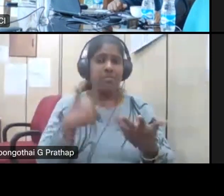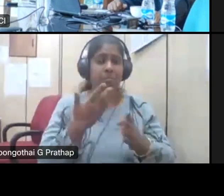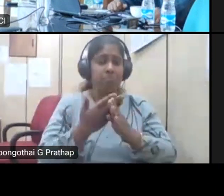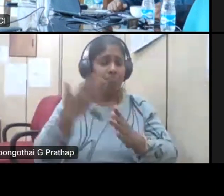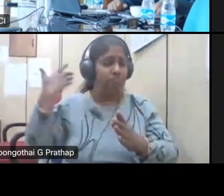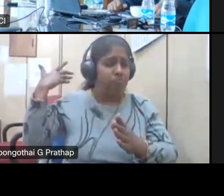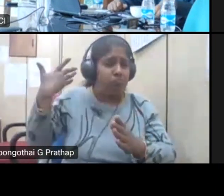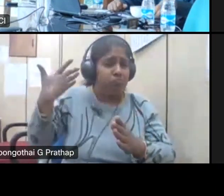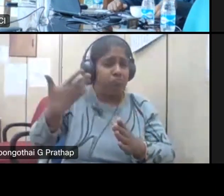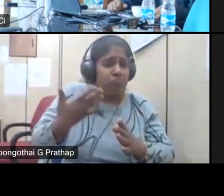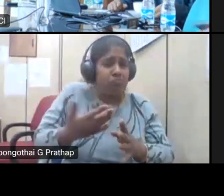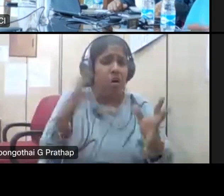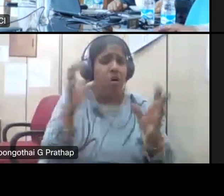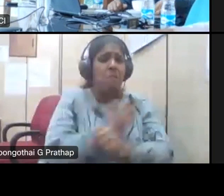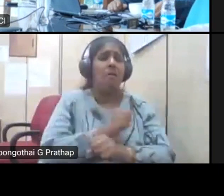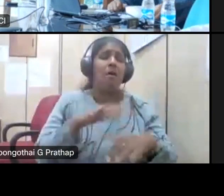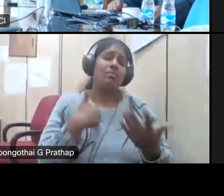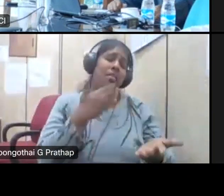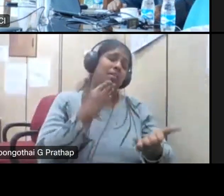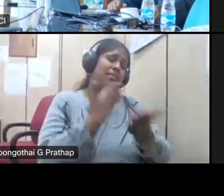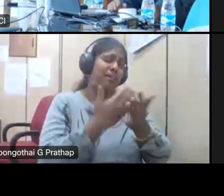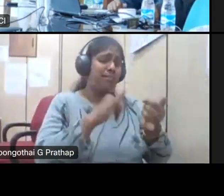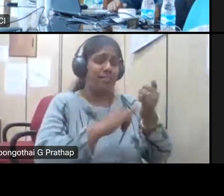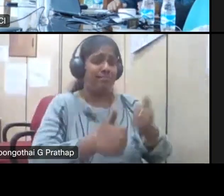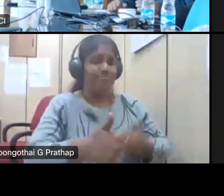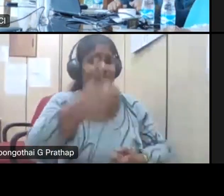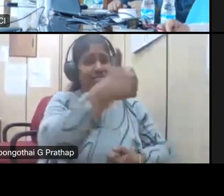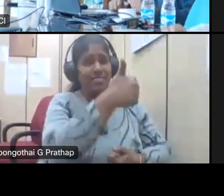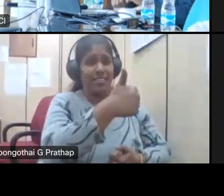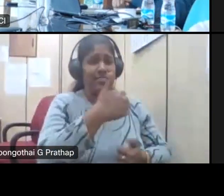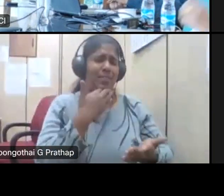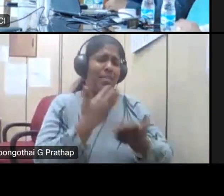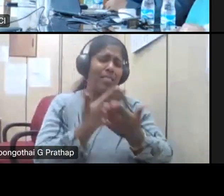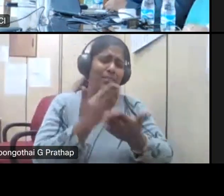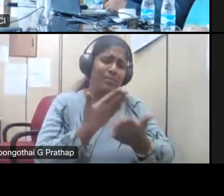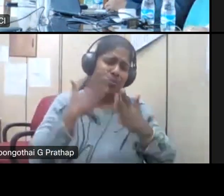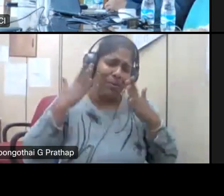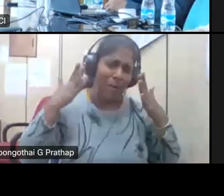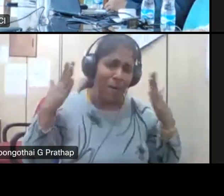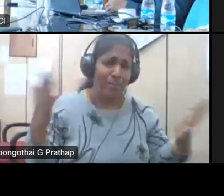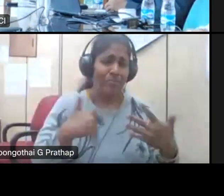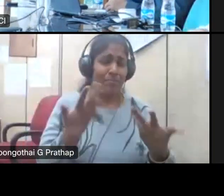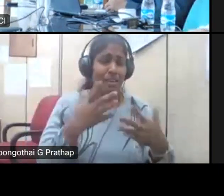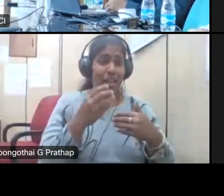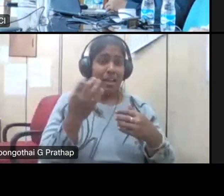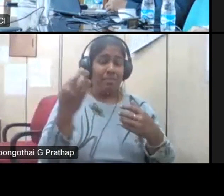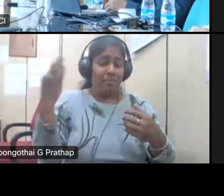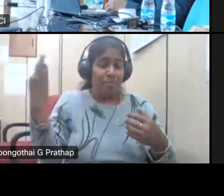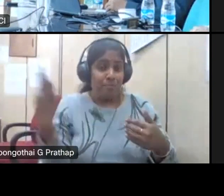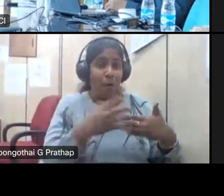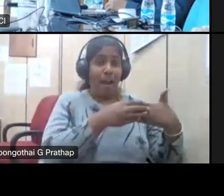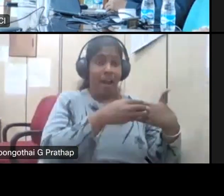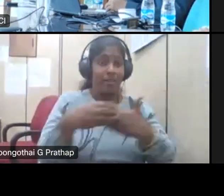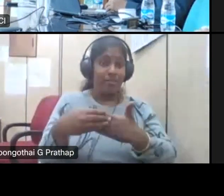many years. Thank you, sir. Thank you to Shri Rajesh Aggarwal for being so innovative and giving us